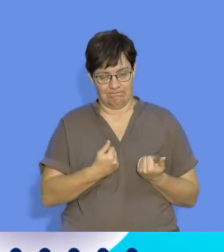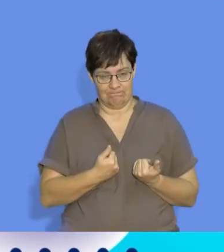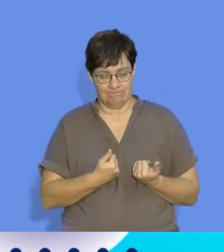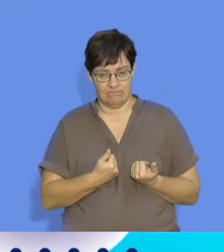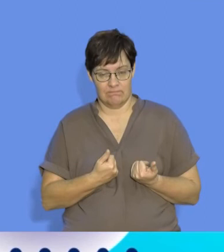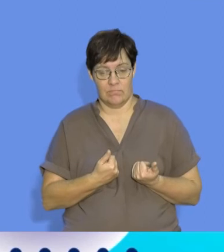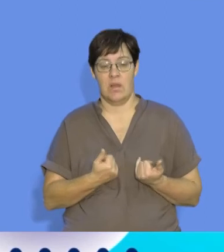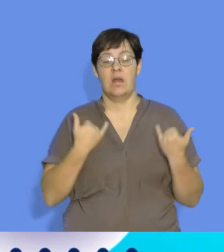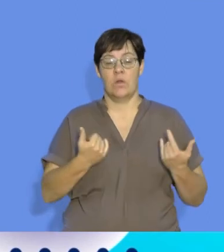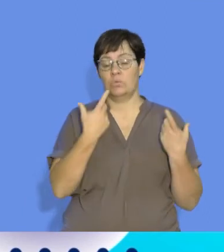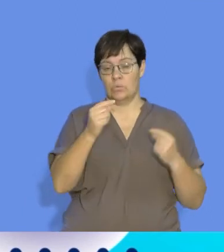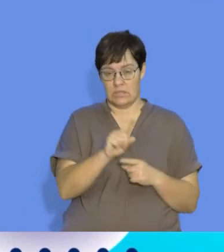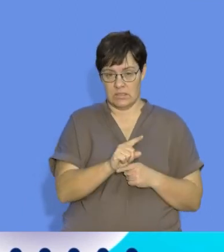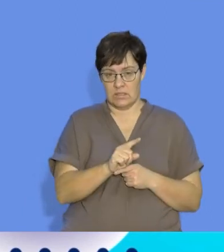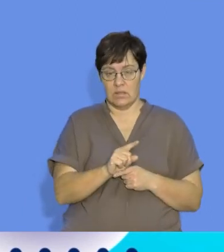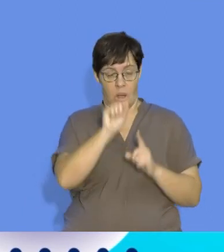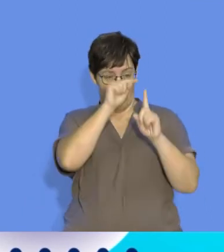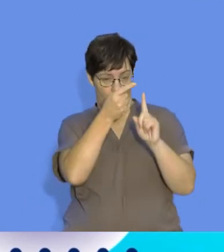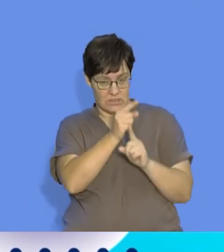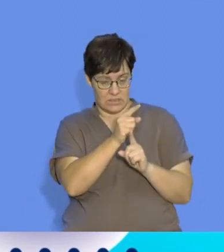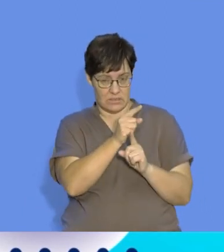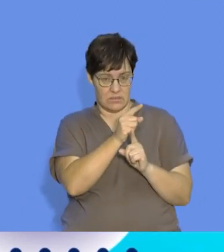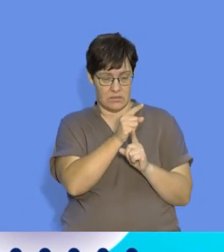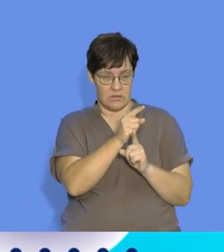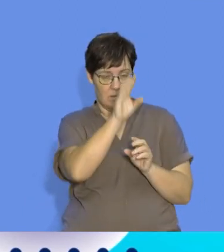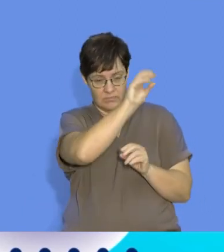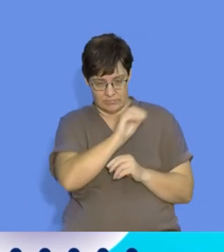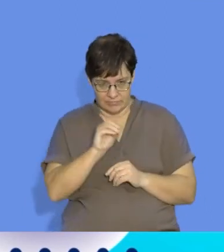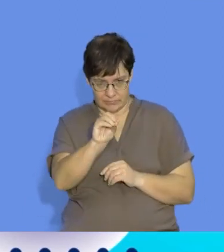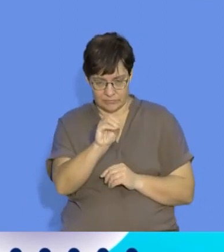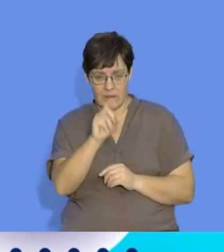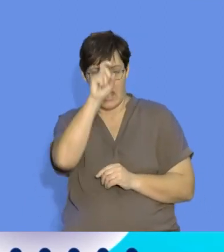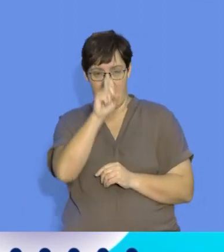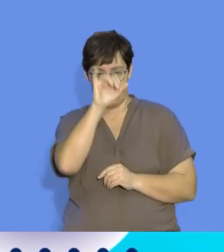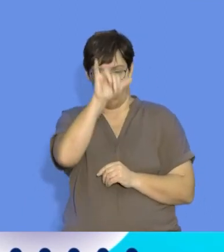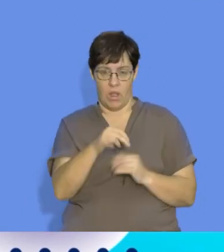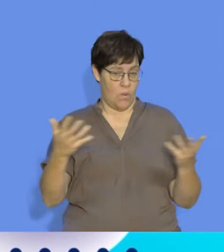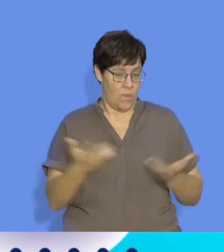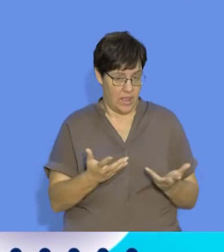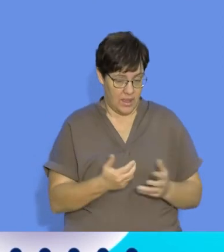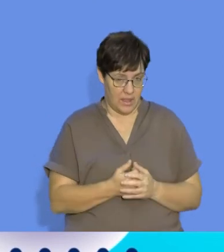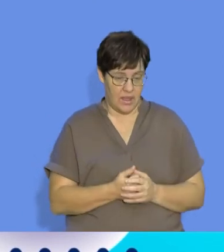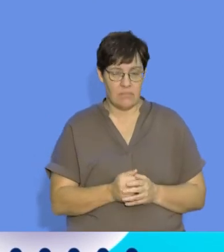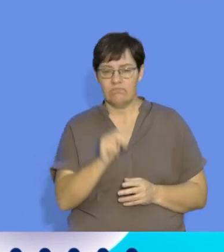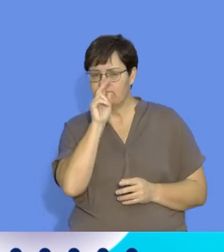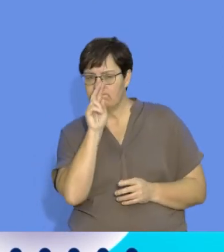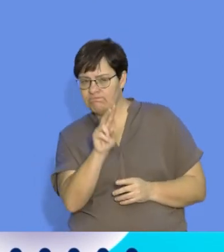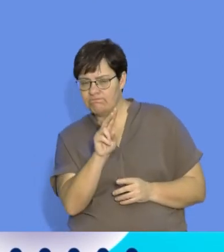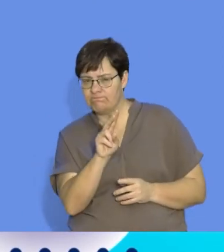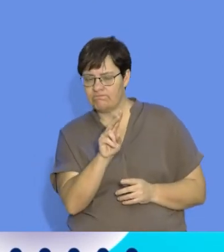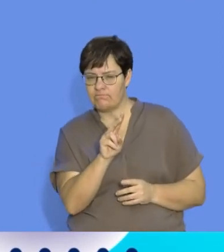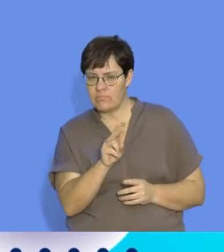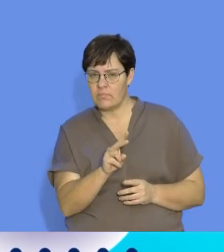So what I can do is I can take that point, substitute it where x and y is, and see if I